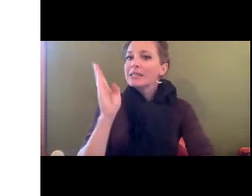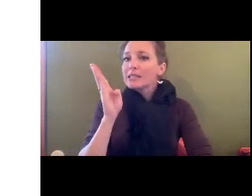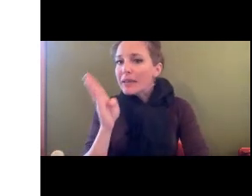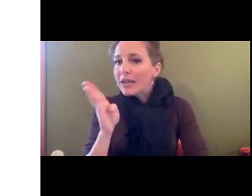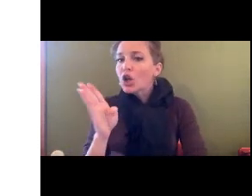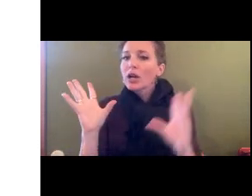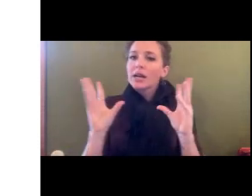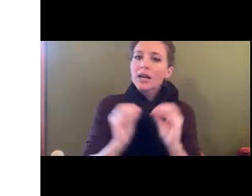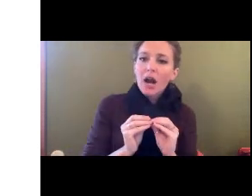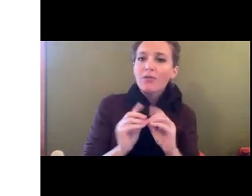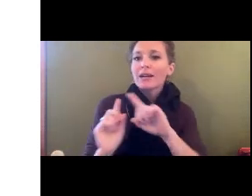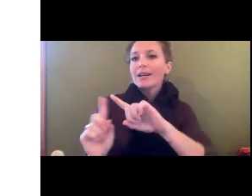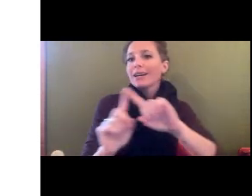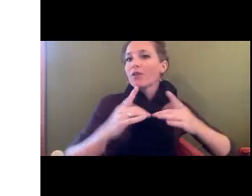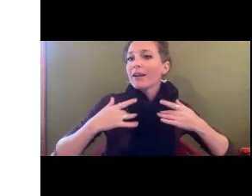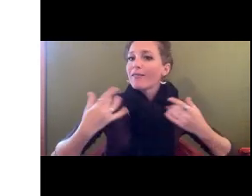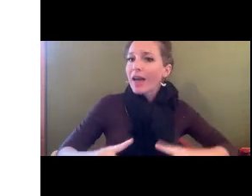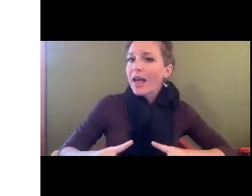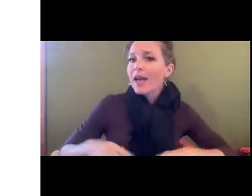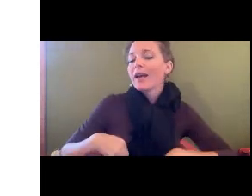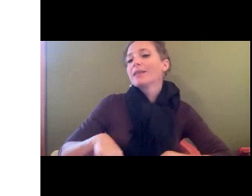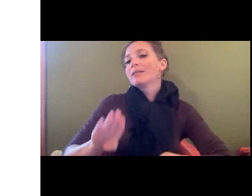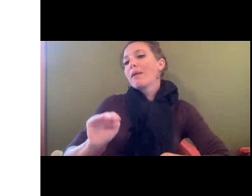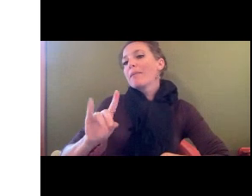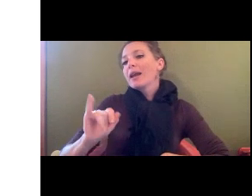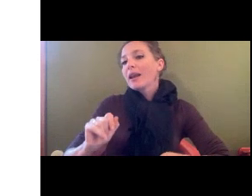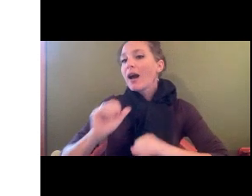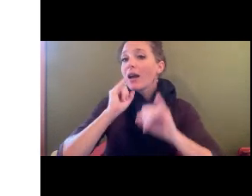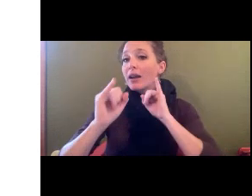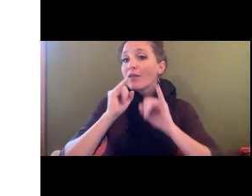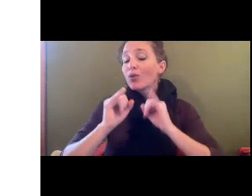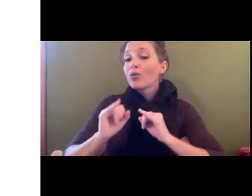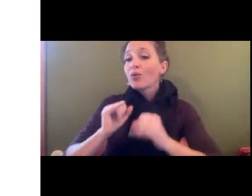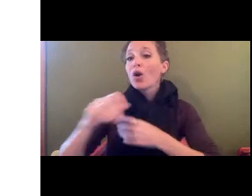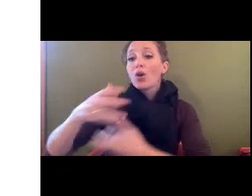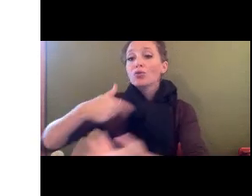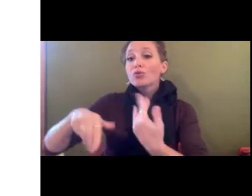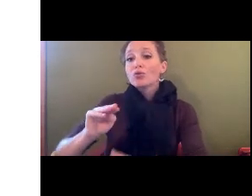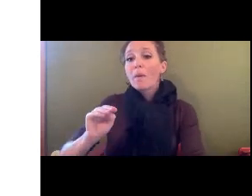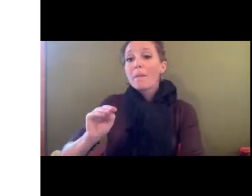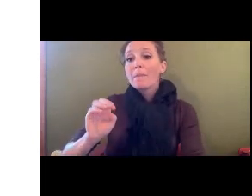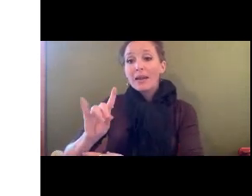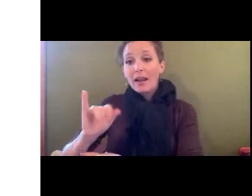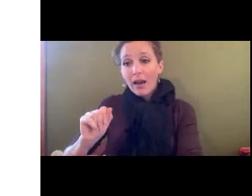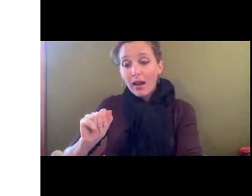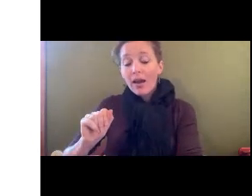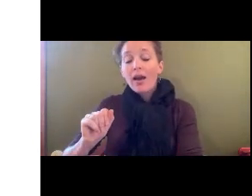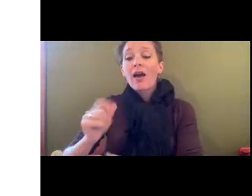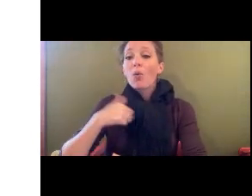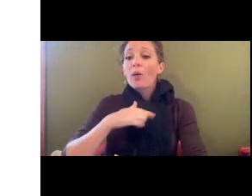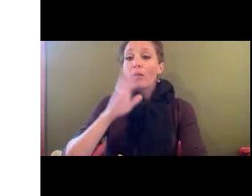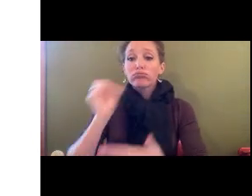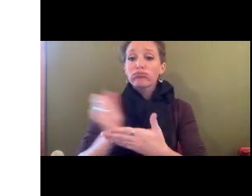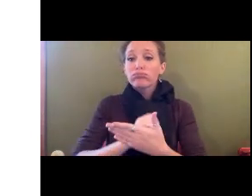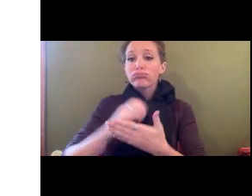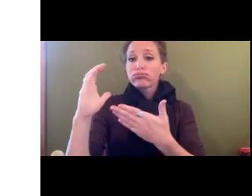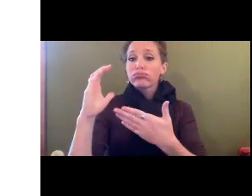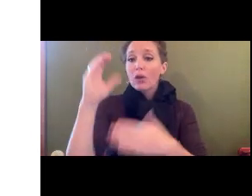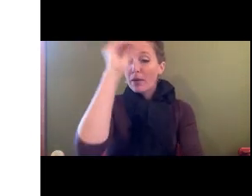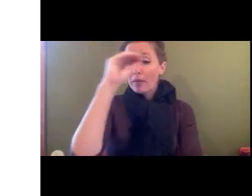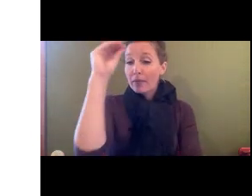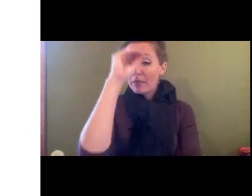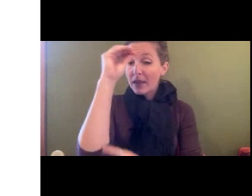different events or doing media interviews. The social media spotlights will start soon. We want to look at opinion pieces and articles in